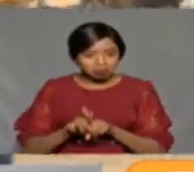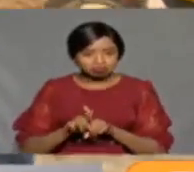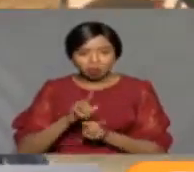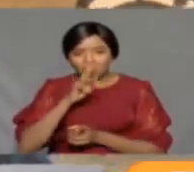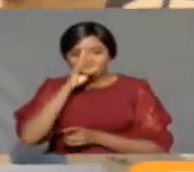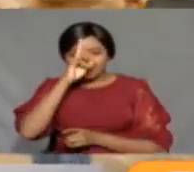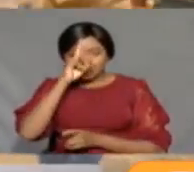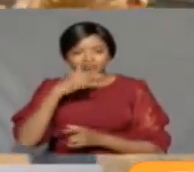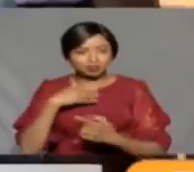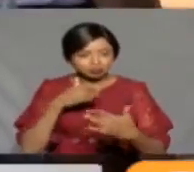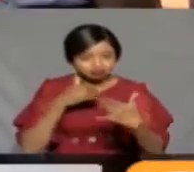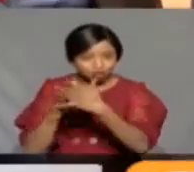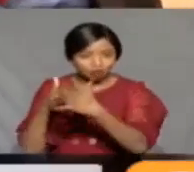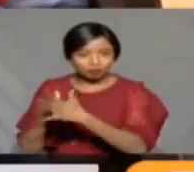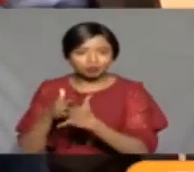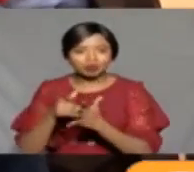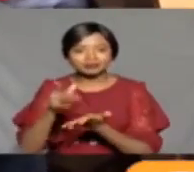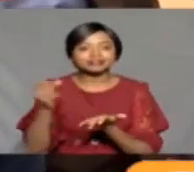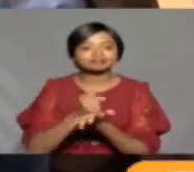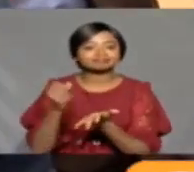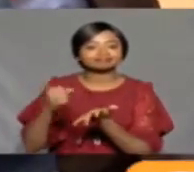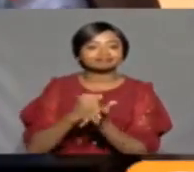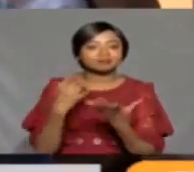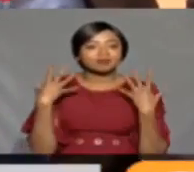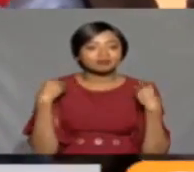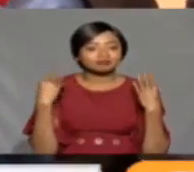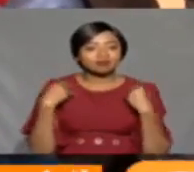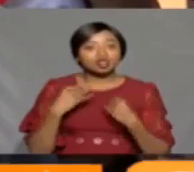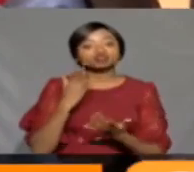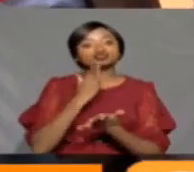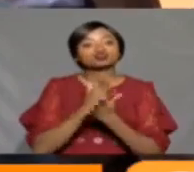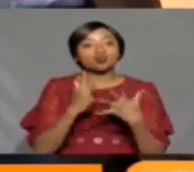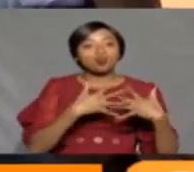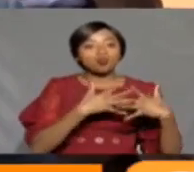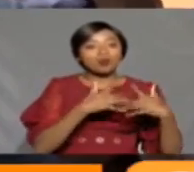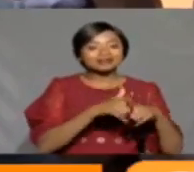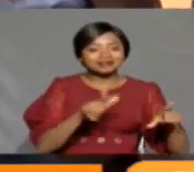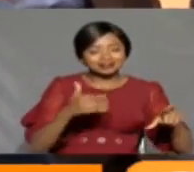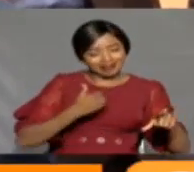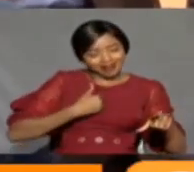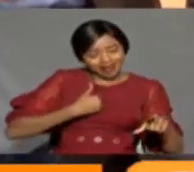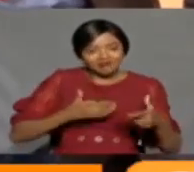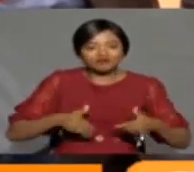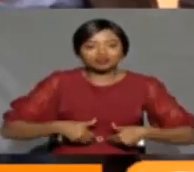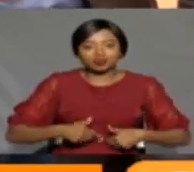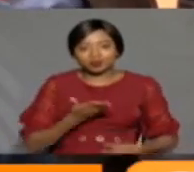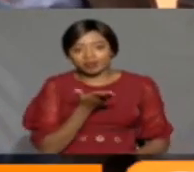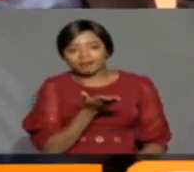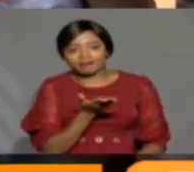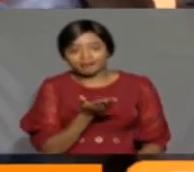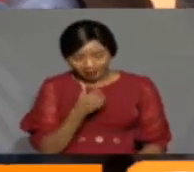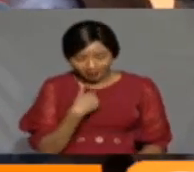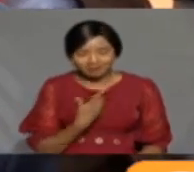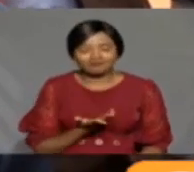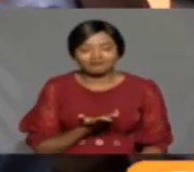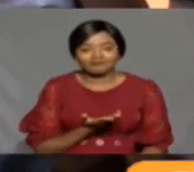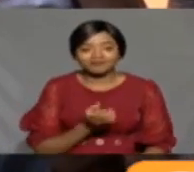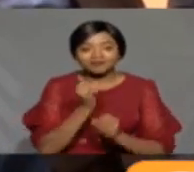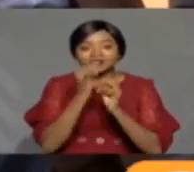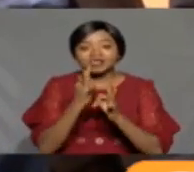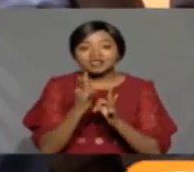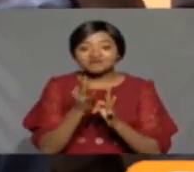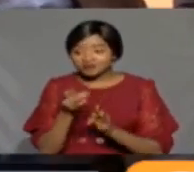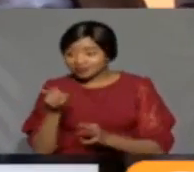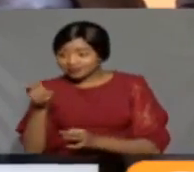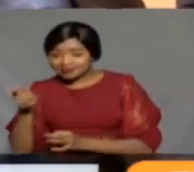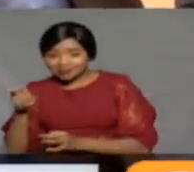the recruitment exercise. Westlands iko na wenyewe. Tuko na wenyewe. Kama vijana wako hapa